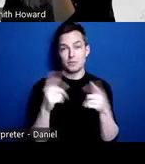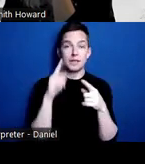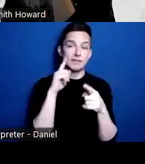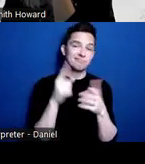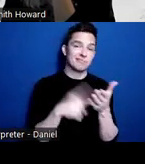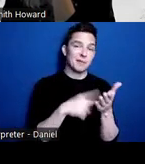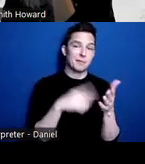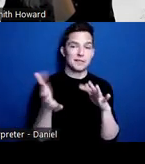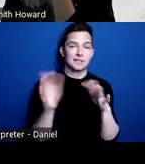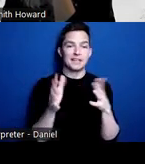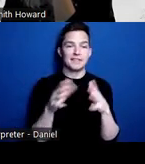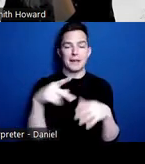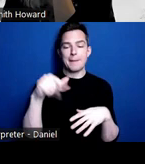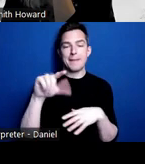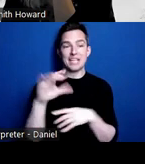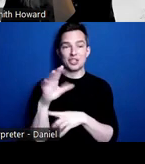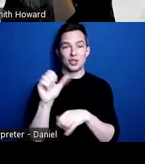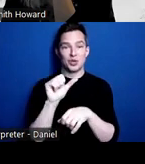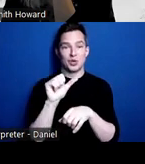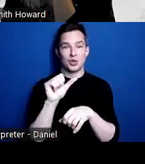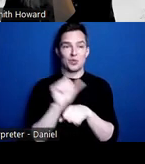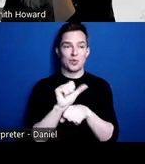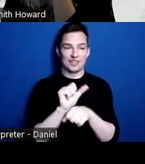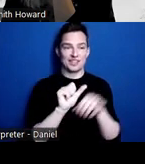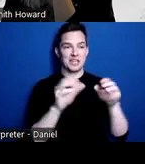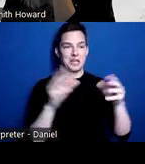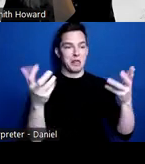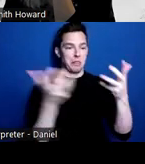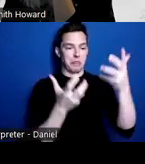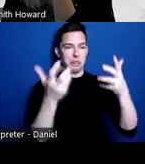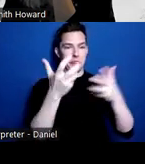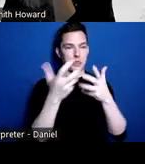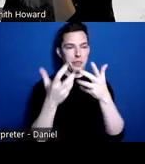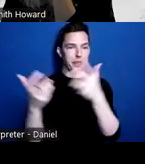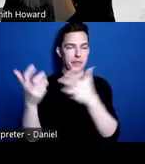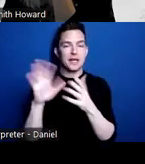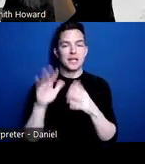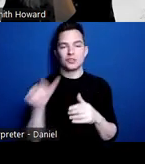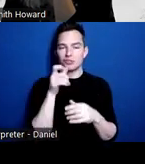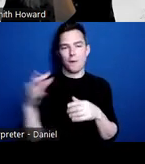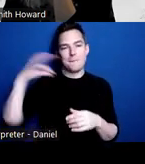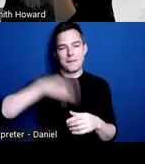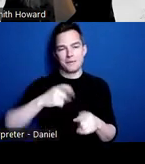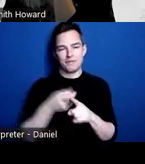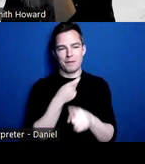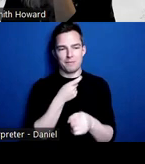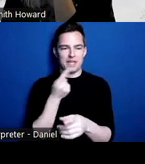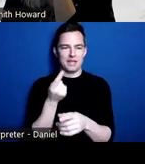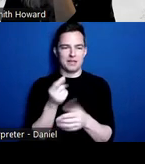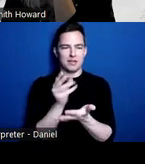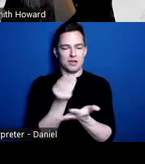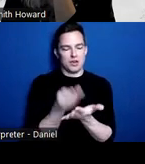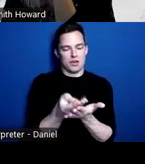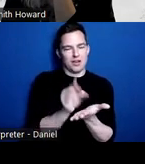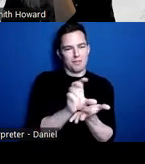gets to be a patchwork and children don't often get the benefit of appropriations. And then, you